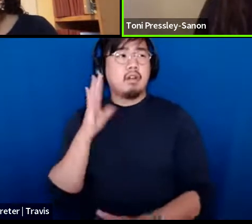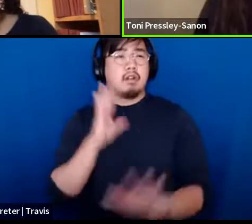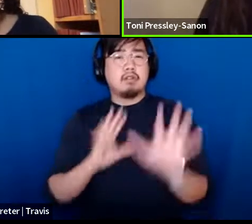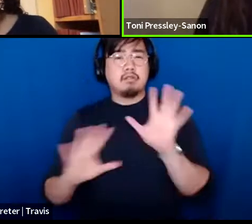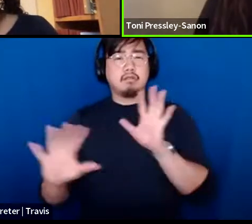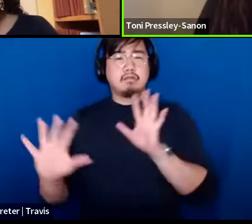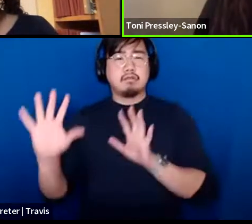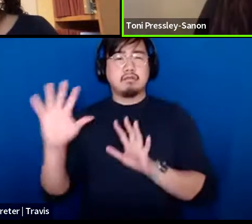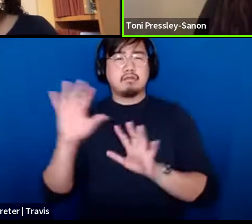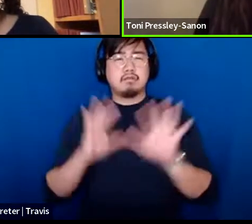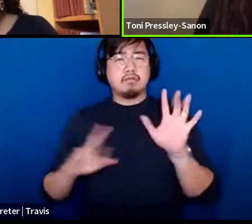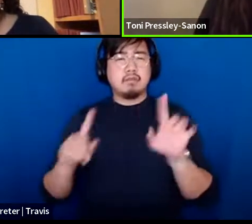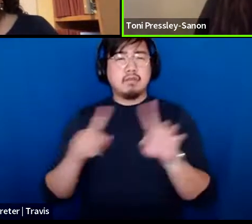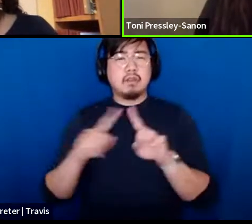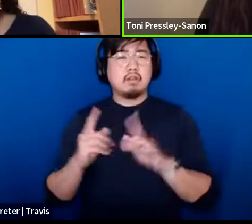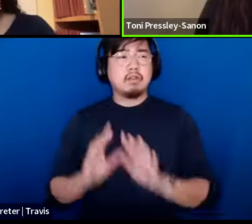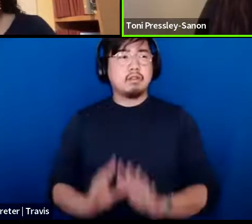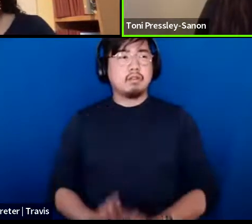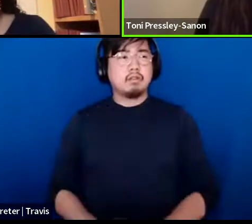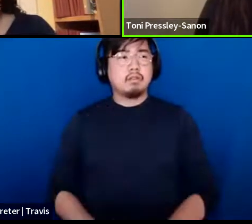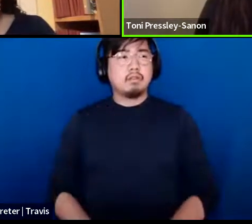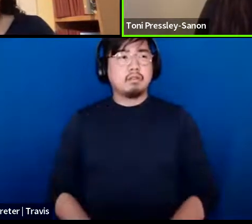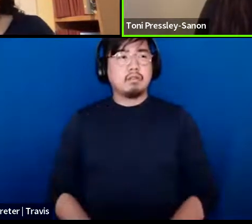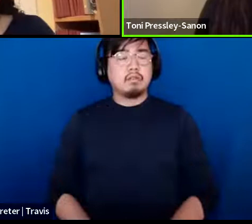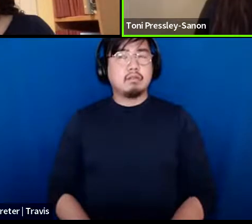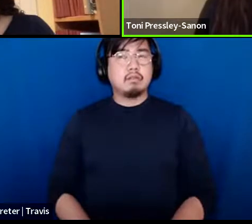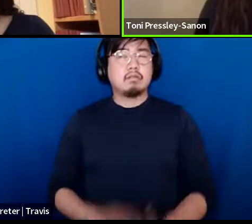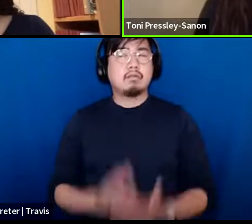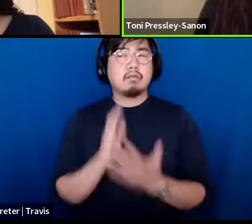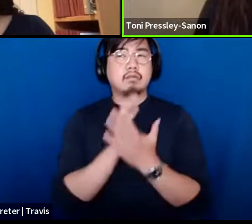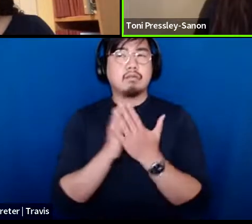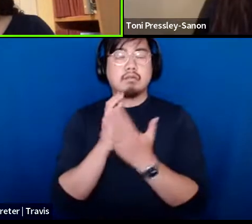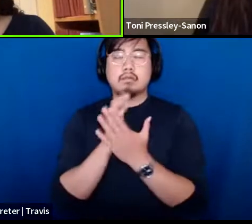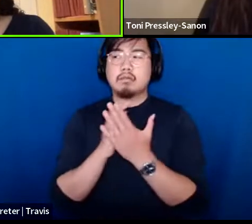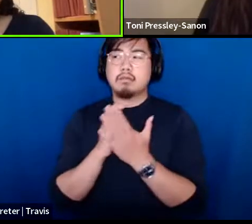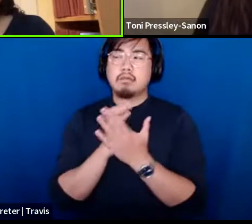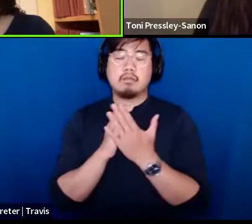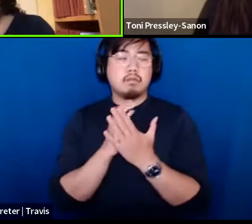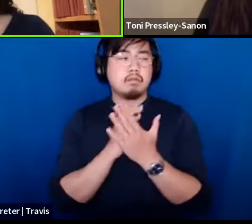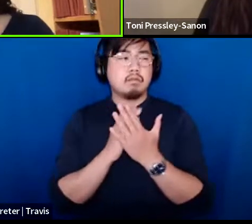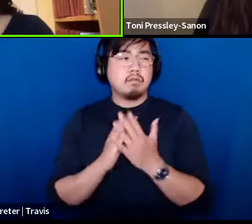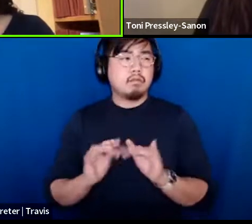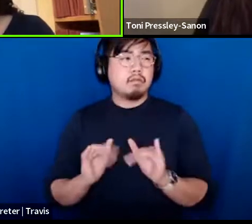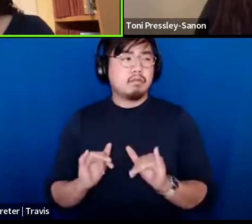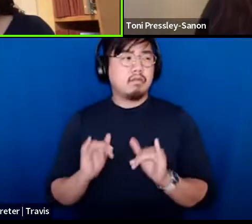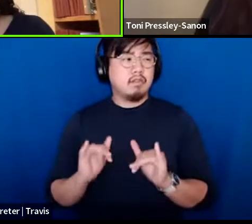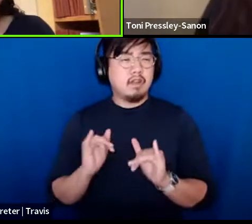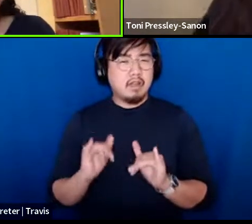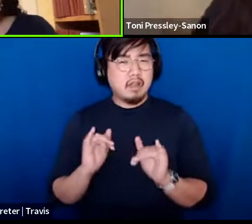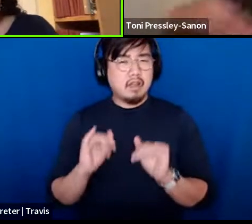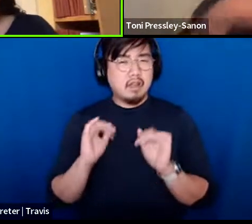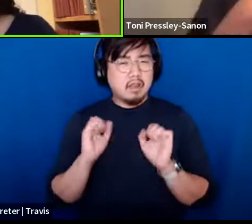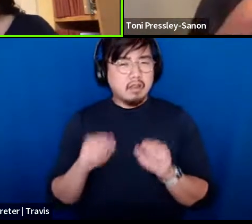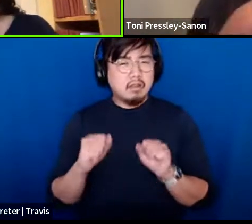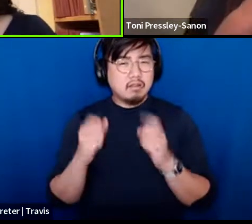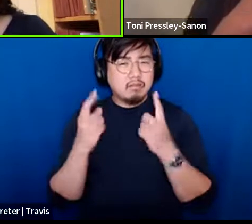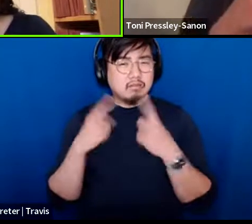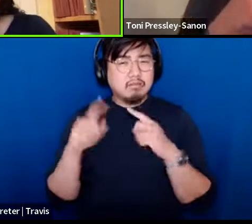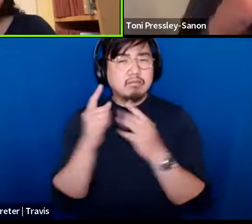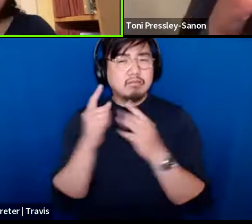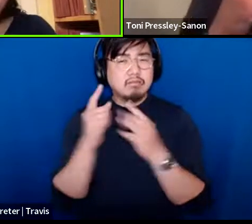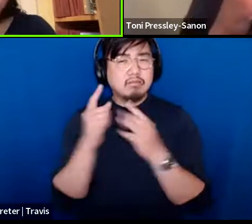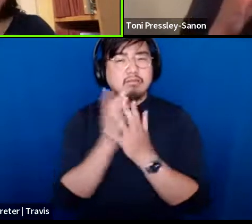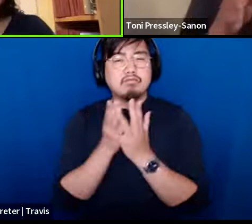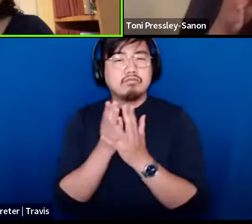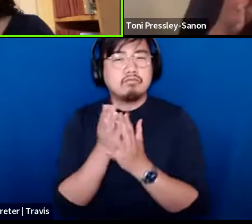that. That makes so much sense to me. I can relate, empathize with all of it. Being